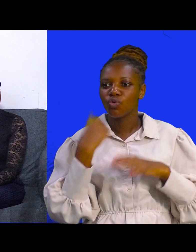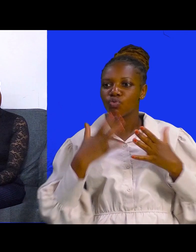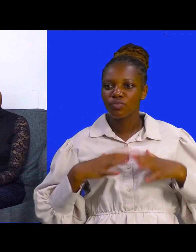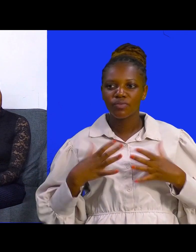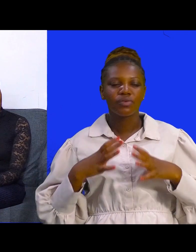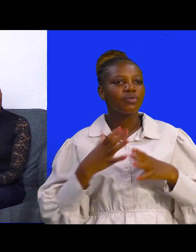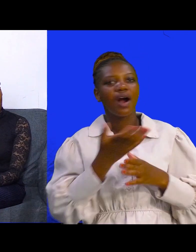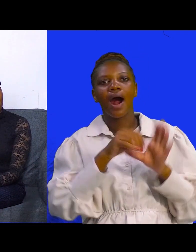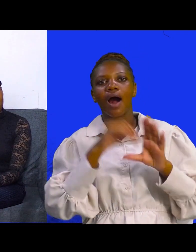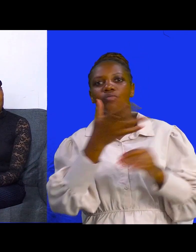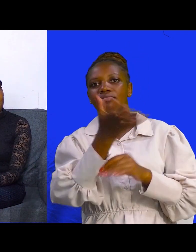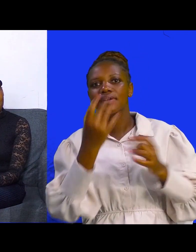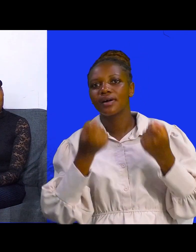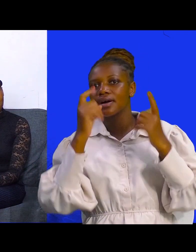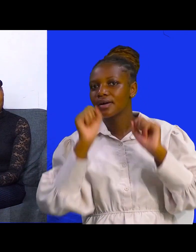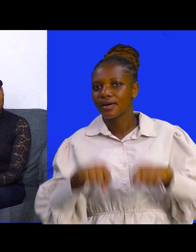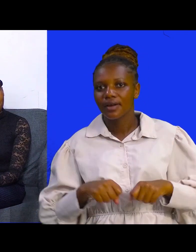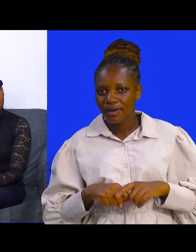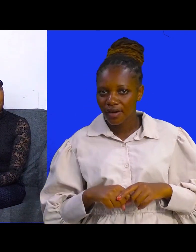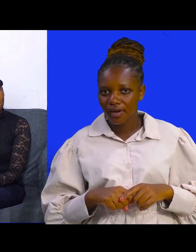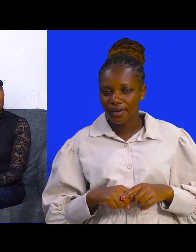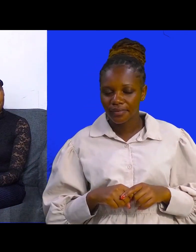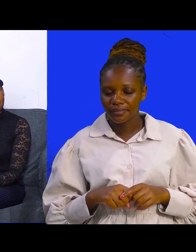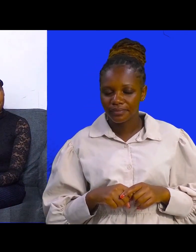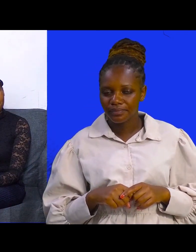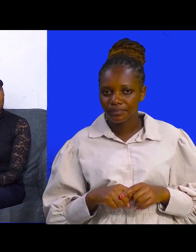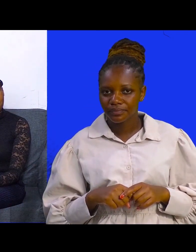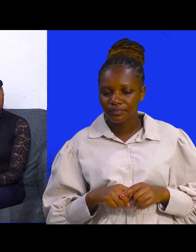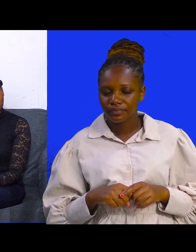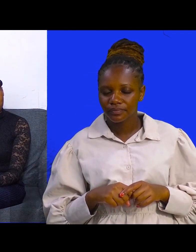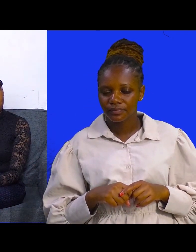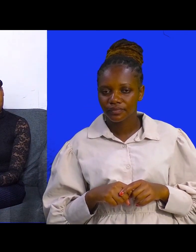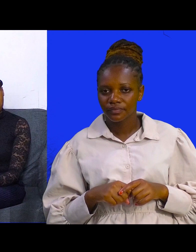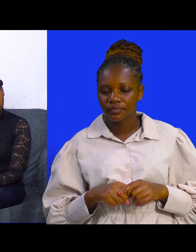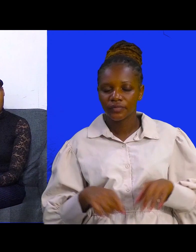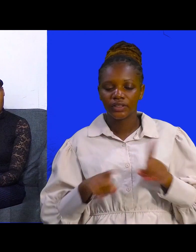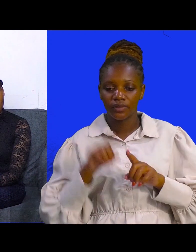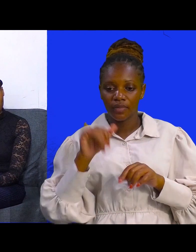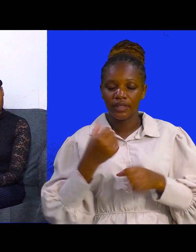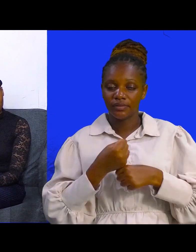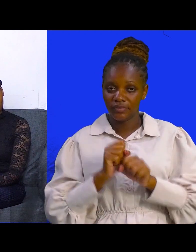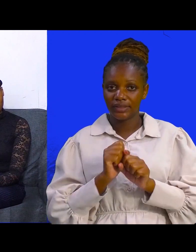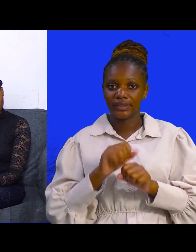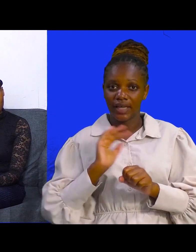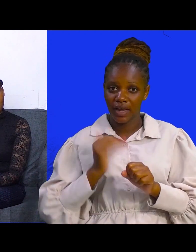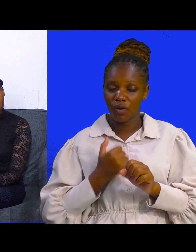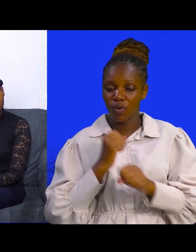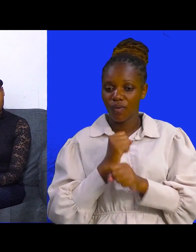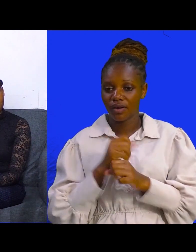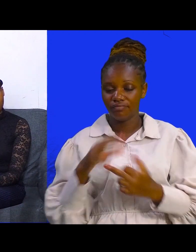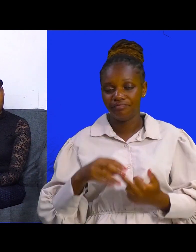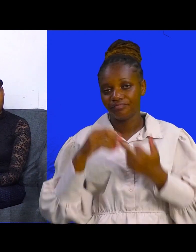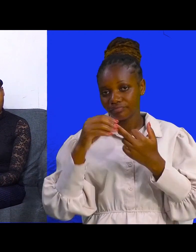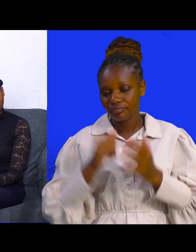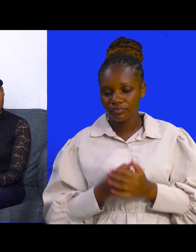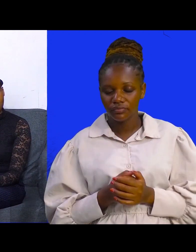they represent people that we meet every day. So I think being real and authentic is what makes the